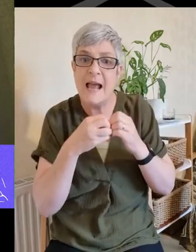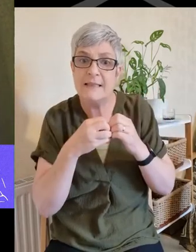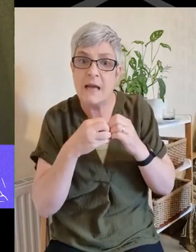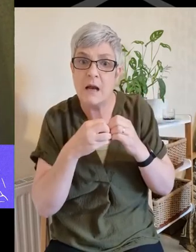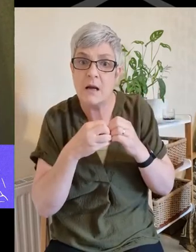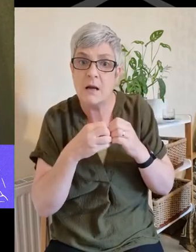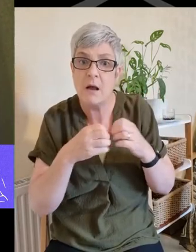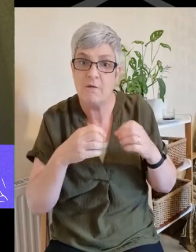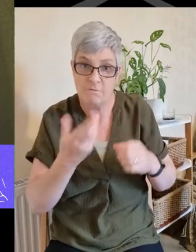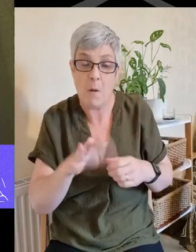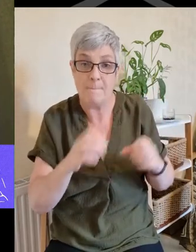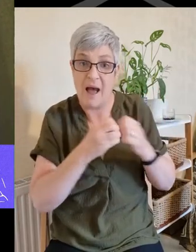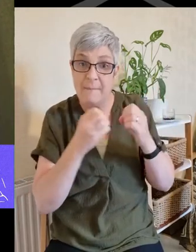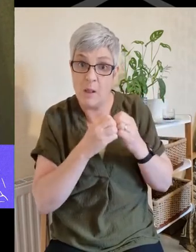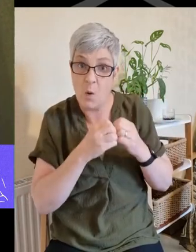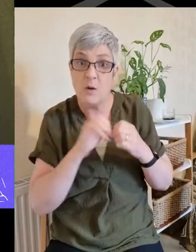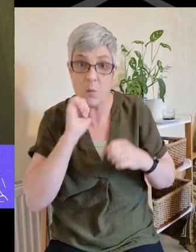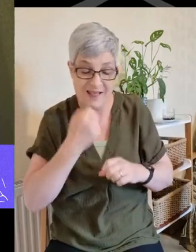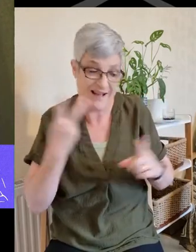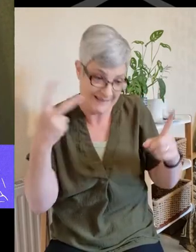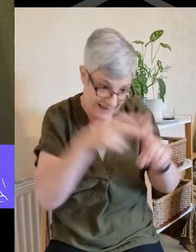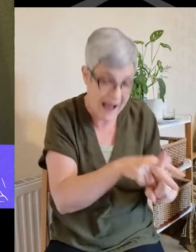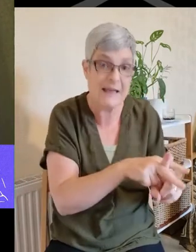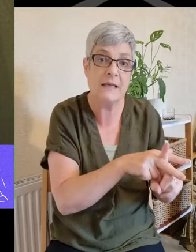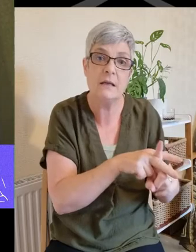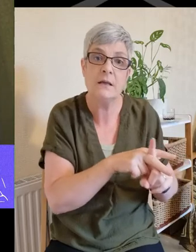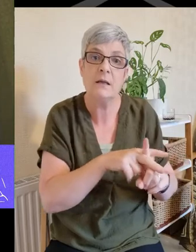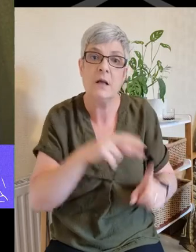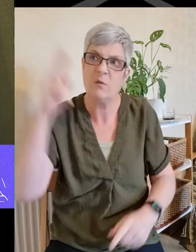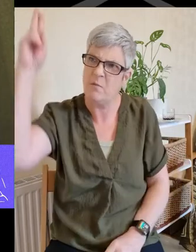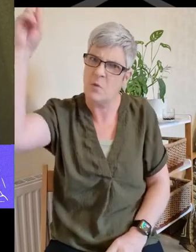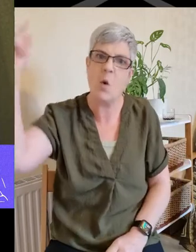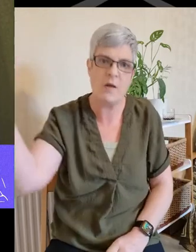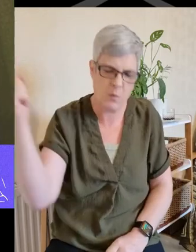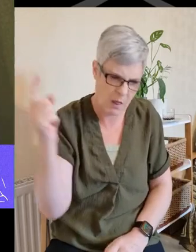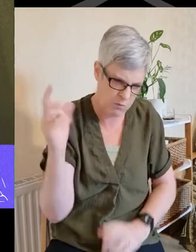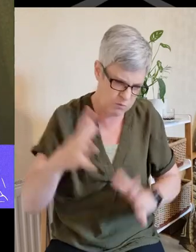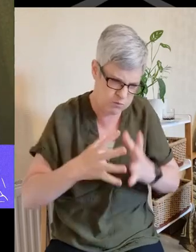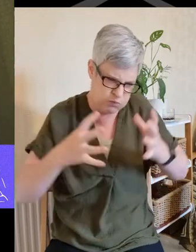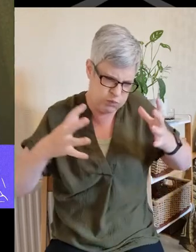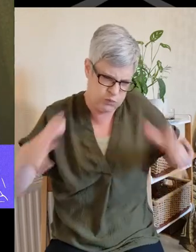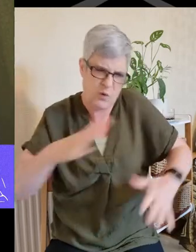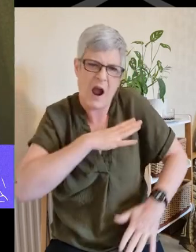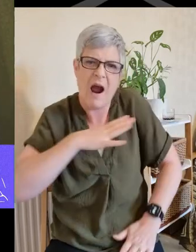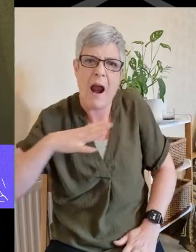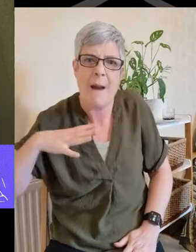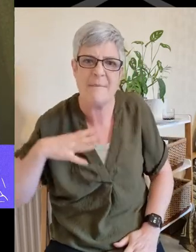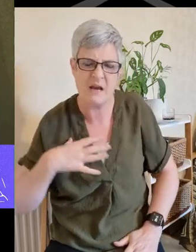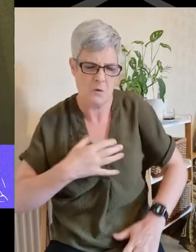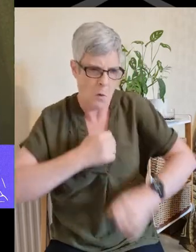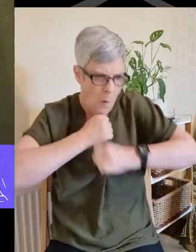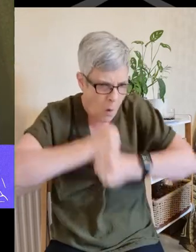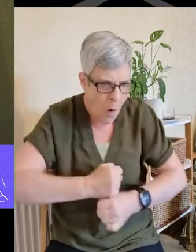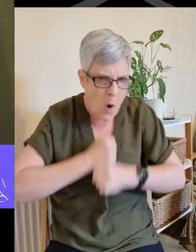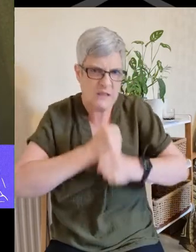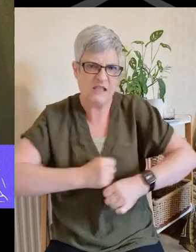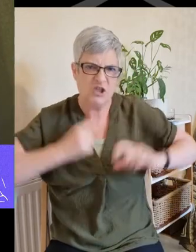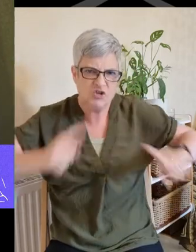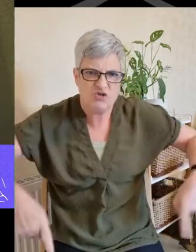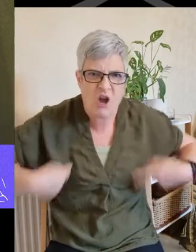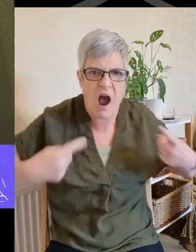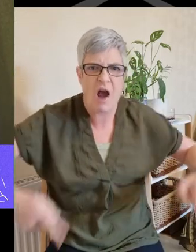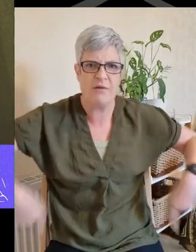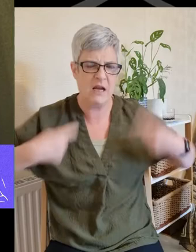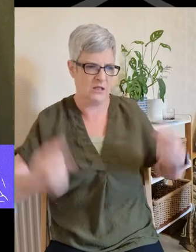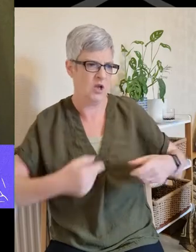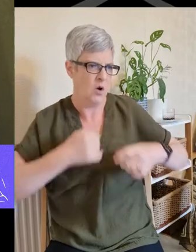to attack Tyre. He will come from the north with a huge army, with horses and chariots and